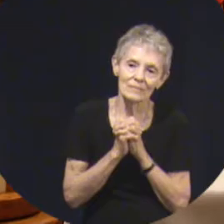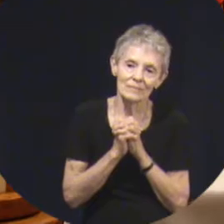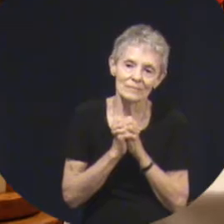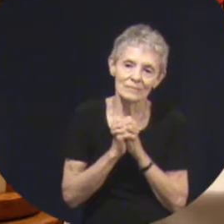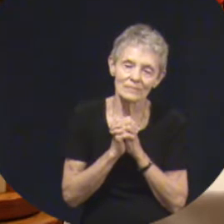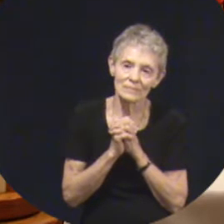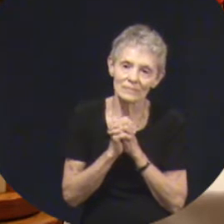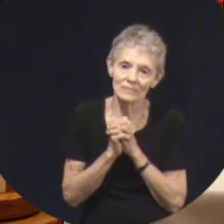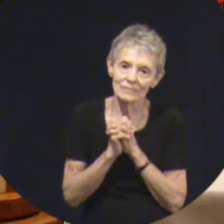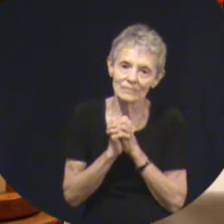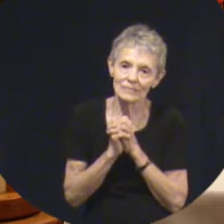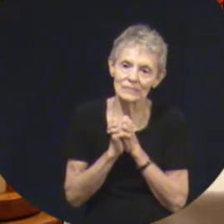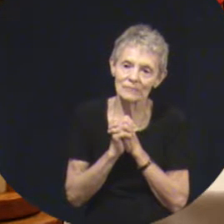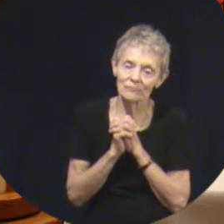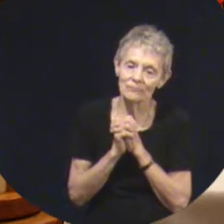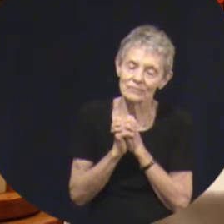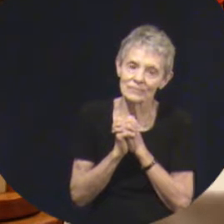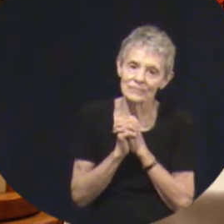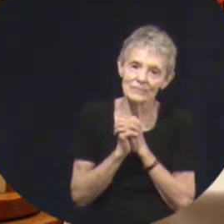are yours, now and forever.